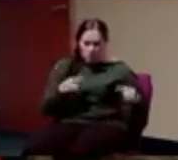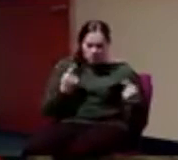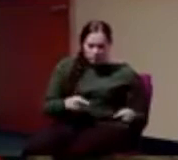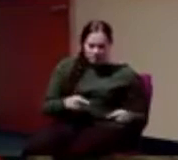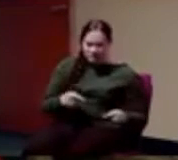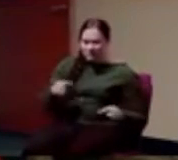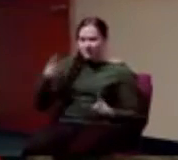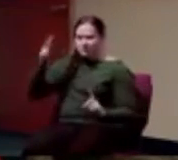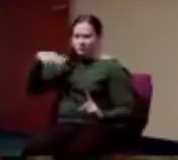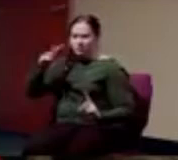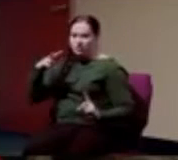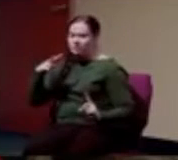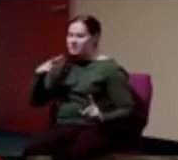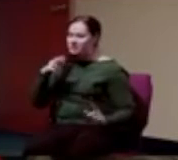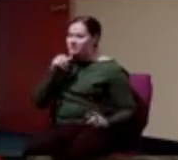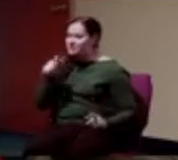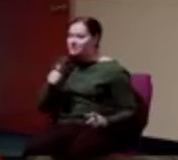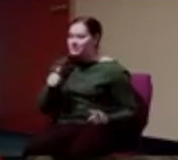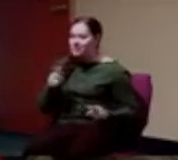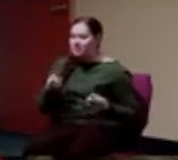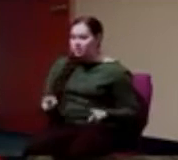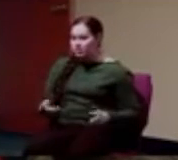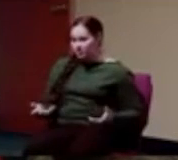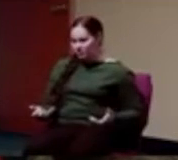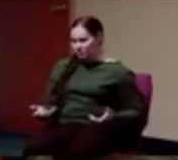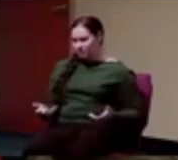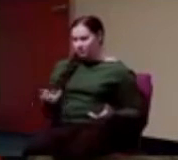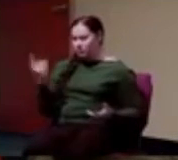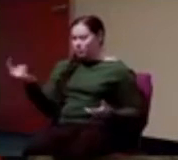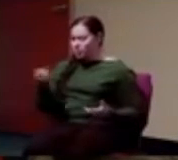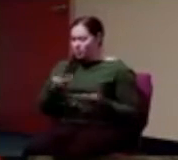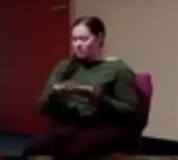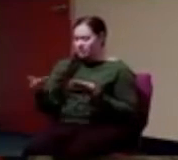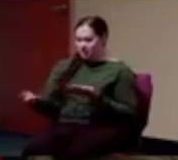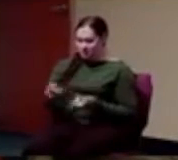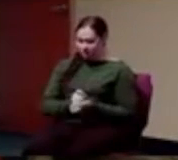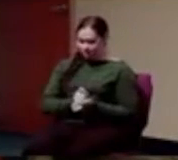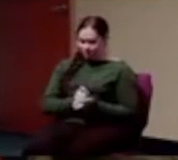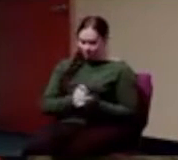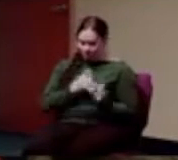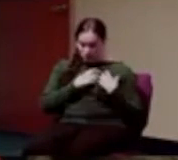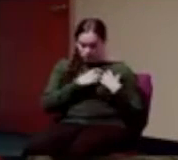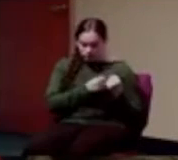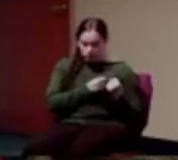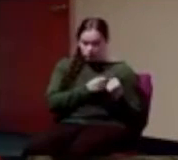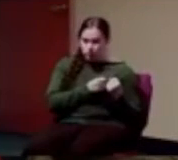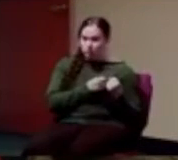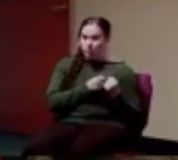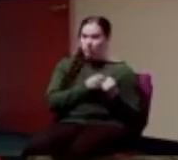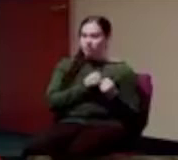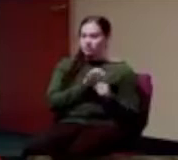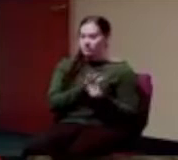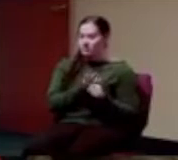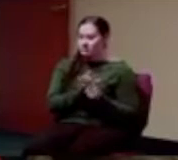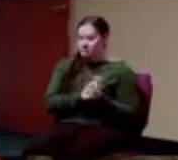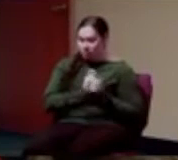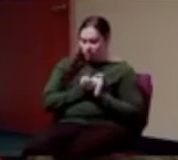do it. The only thing that is strong enough to transform even the hardest of hearts is love.